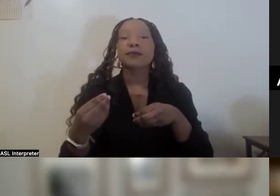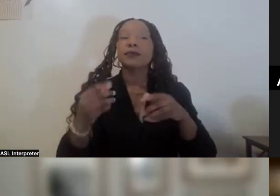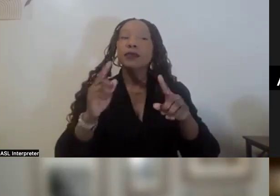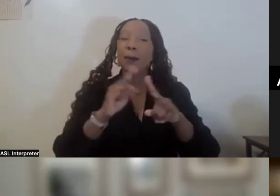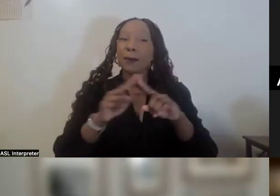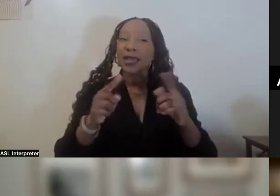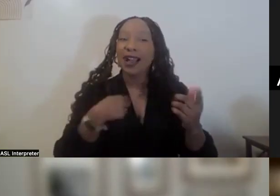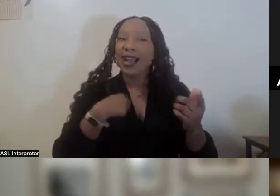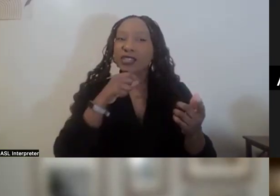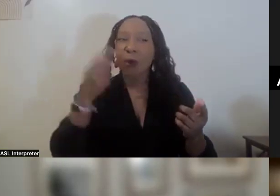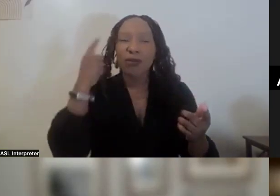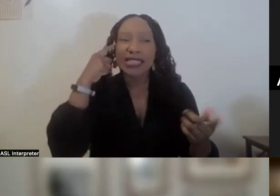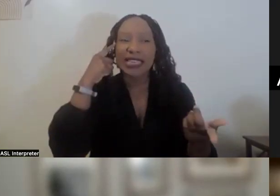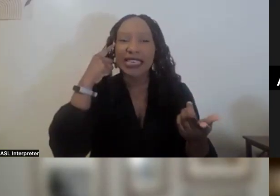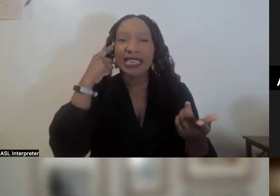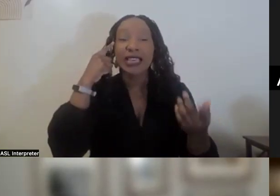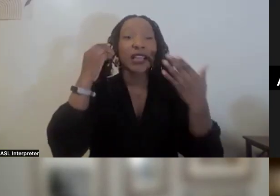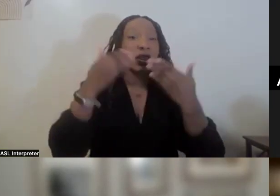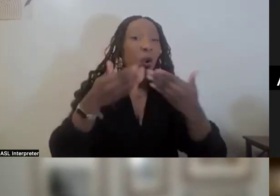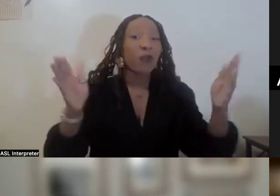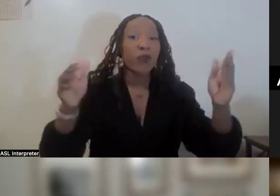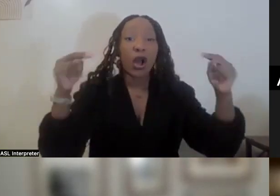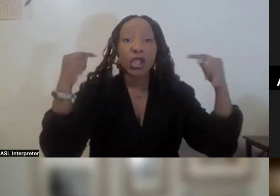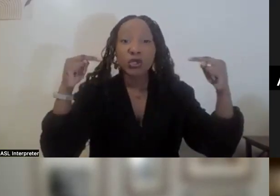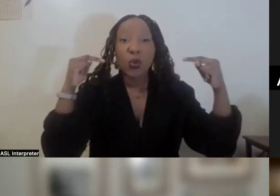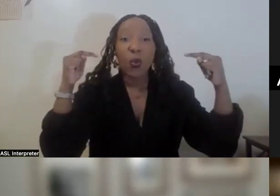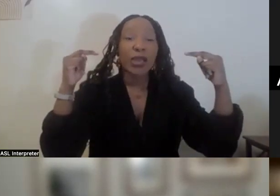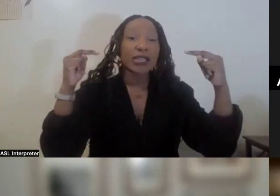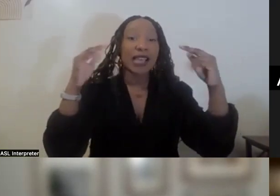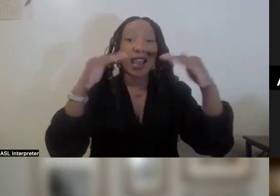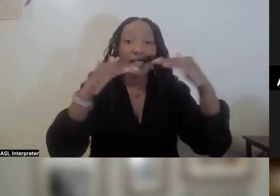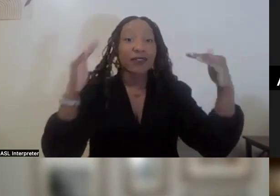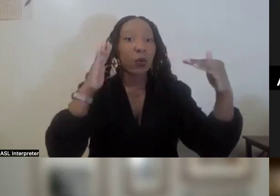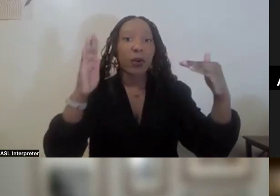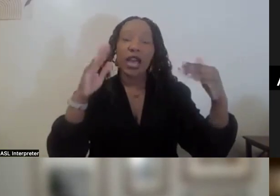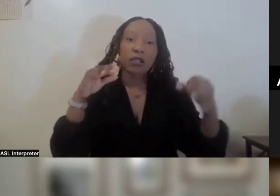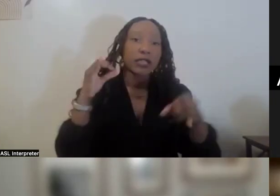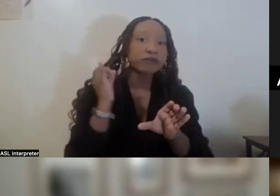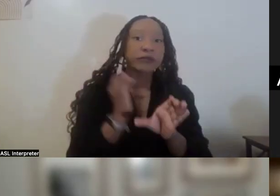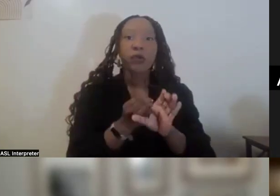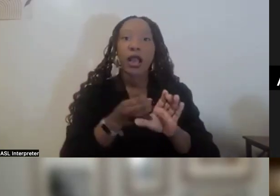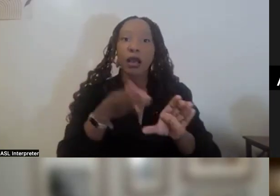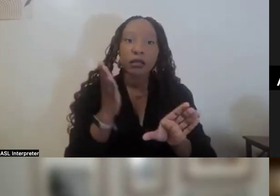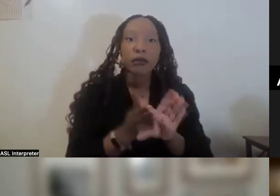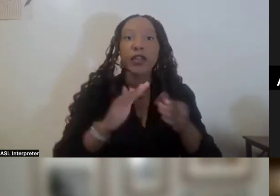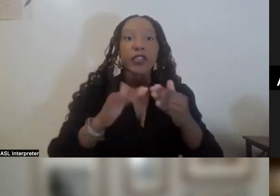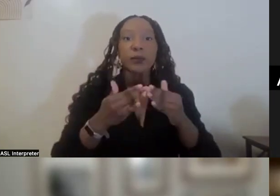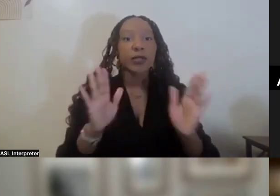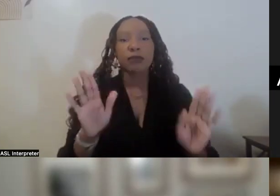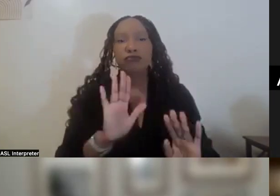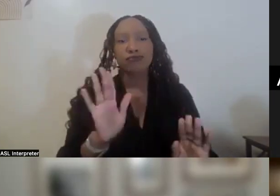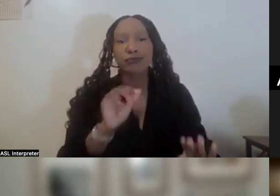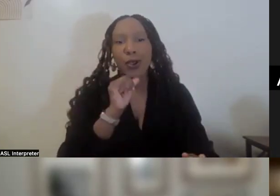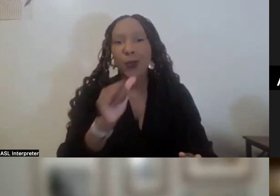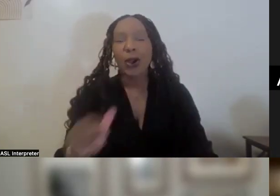that the overall noise level is going to be a disturbance to the community. Excellent. Thank you, Mohammed. And